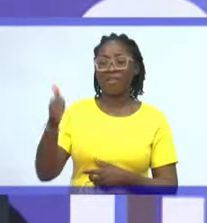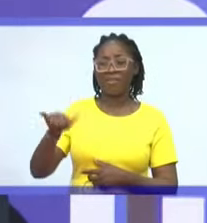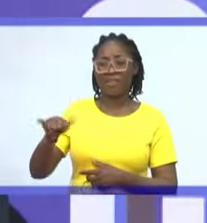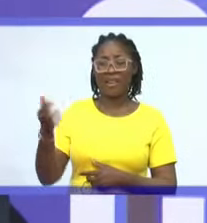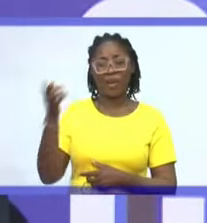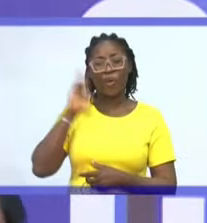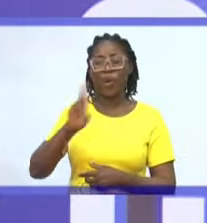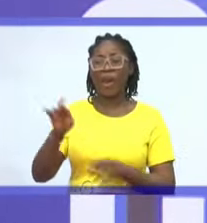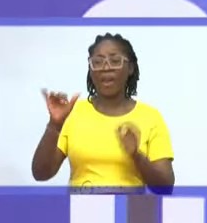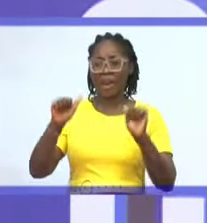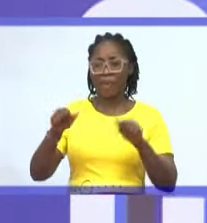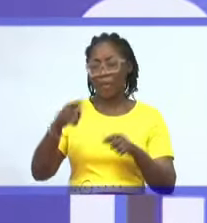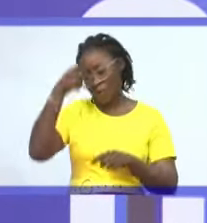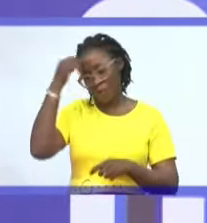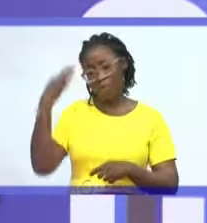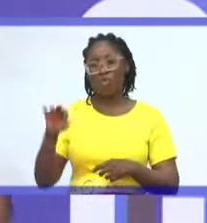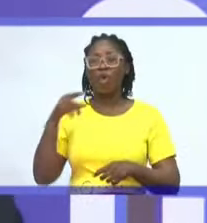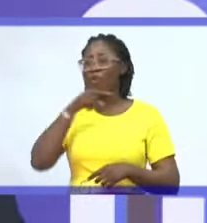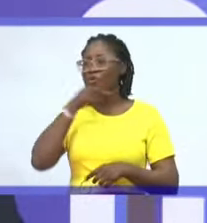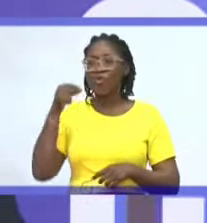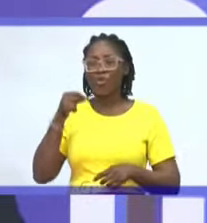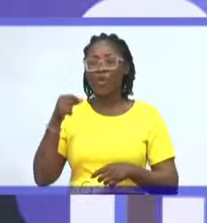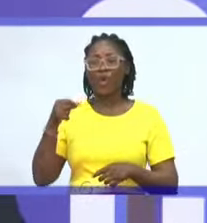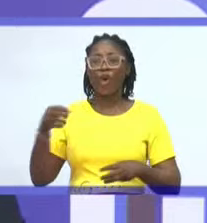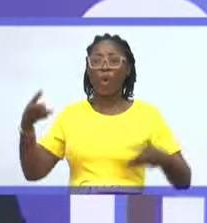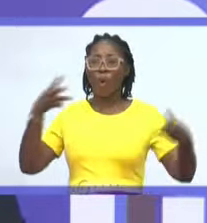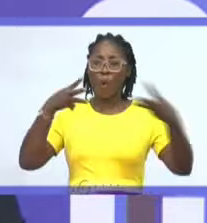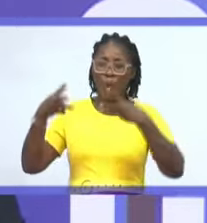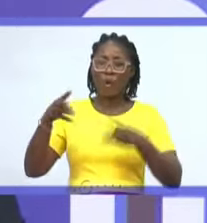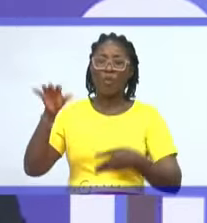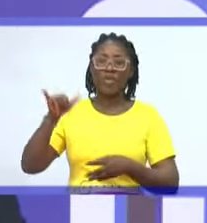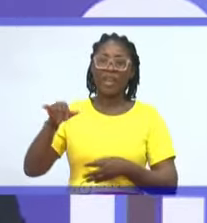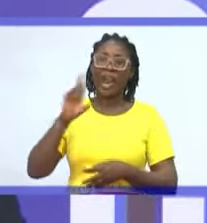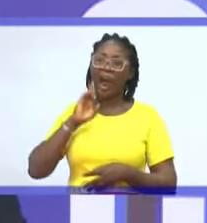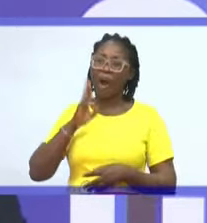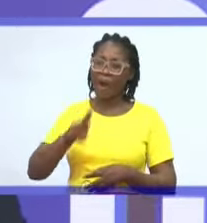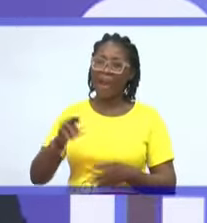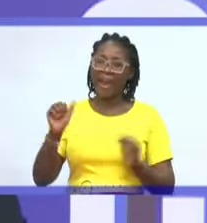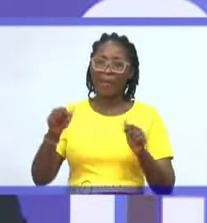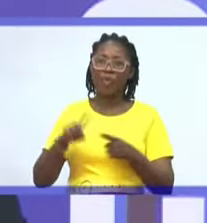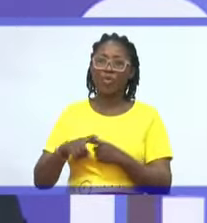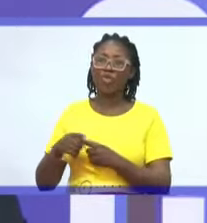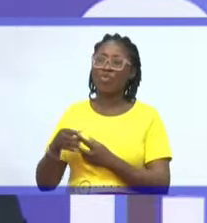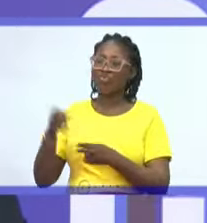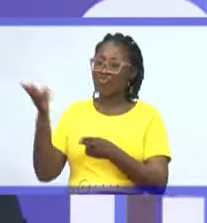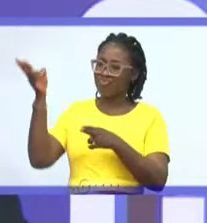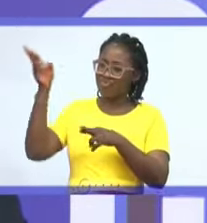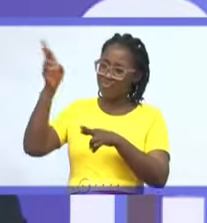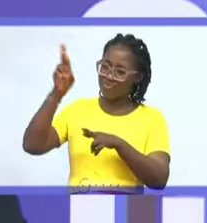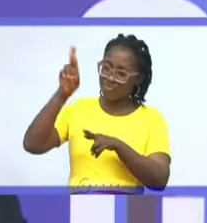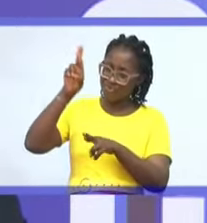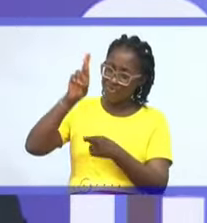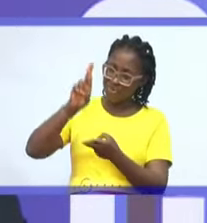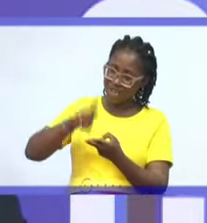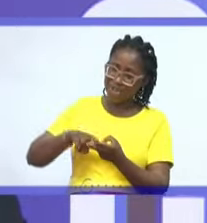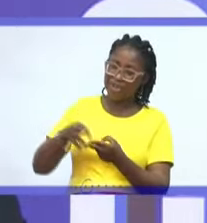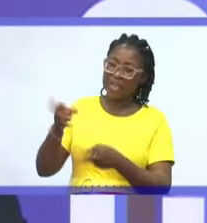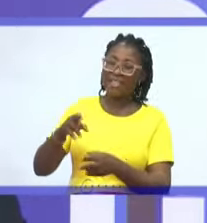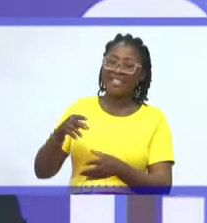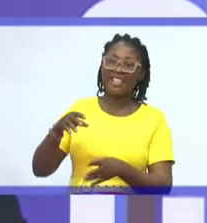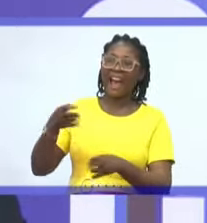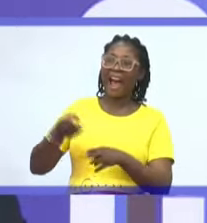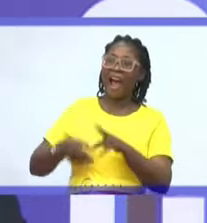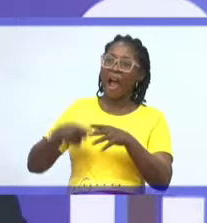because of Ukraine war and the oil price went up, Angola was able to bring down their inflation, bring down their rate of